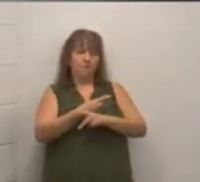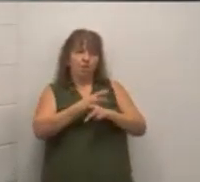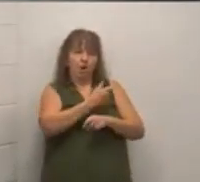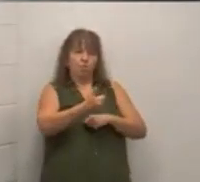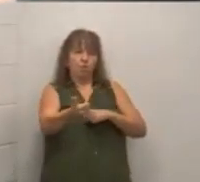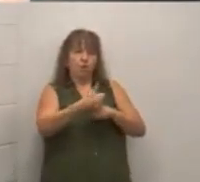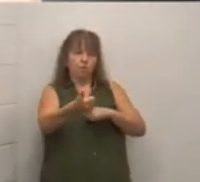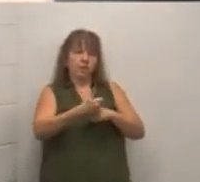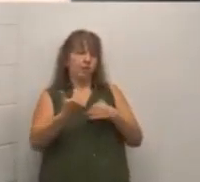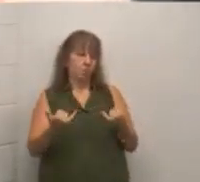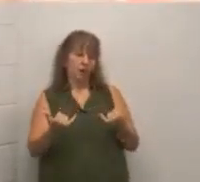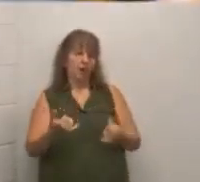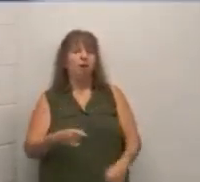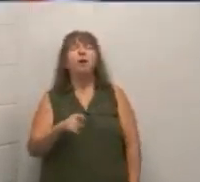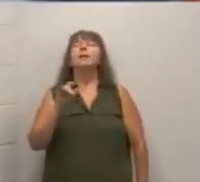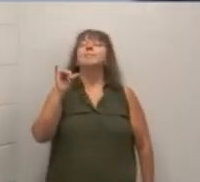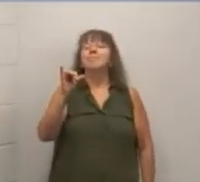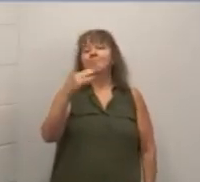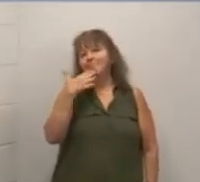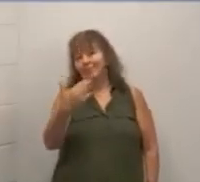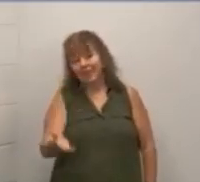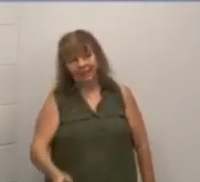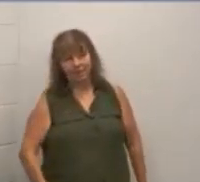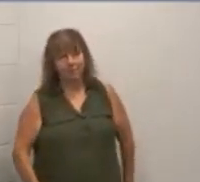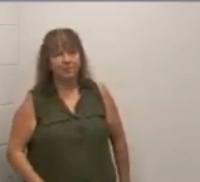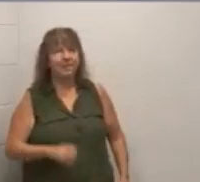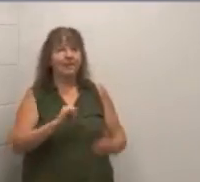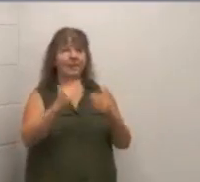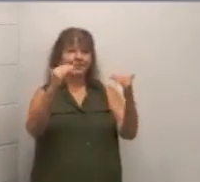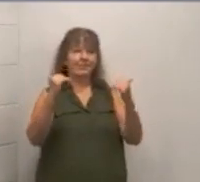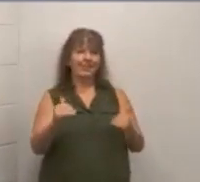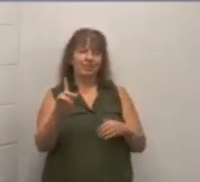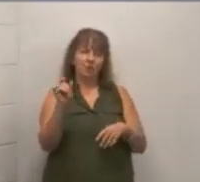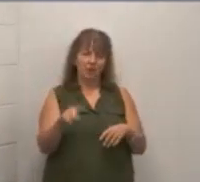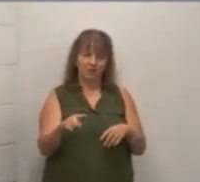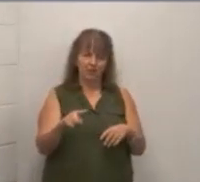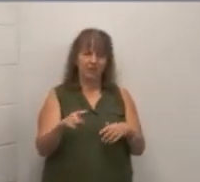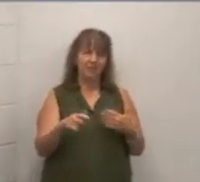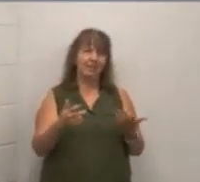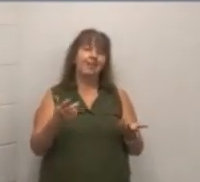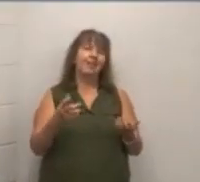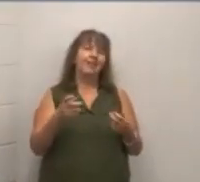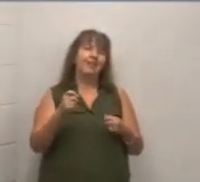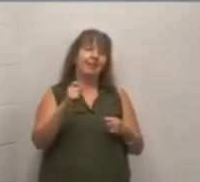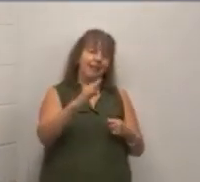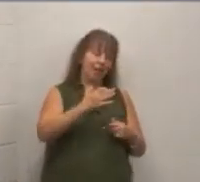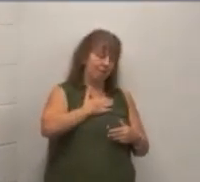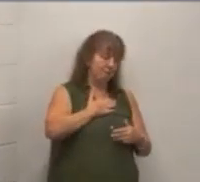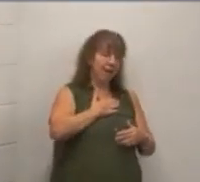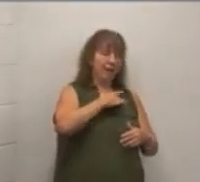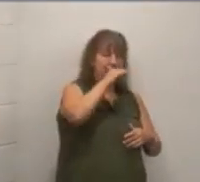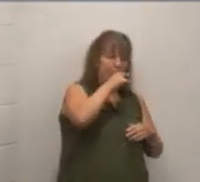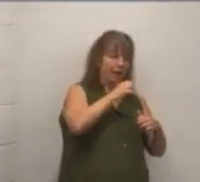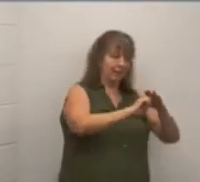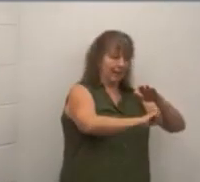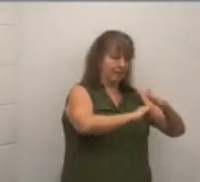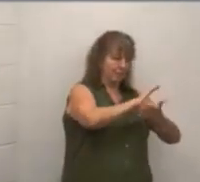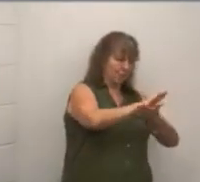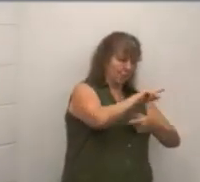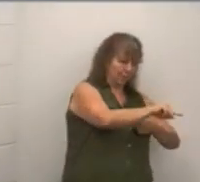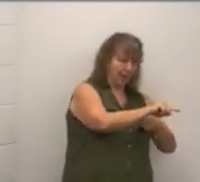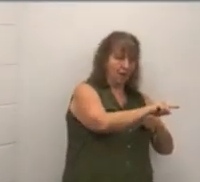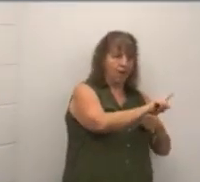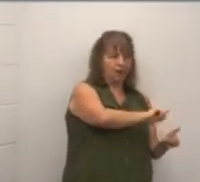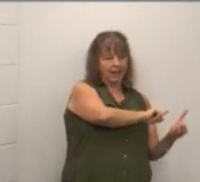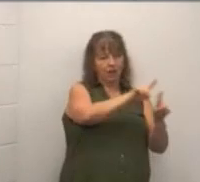speak. Thank you. And I think that should address the bullet underneath the question around, will, if my child is in elementary, will they be able to